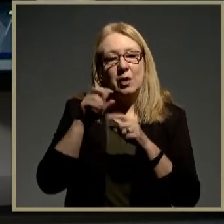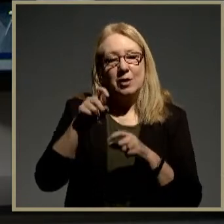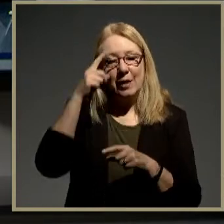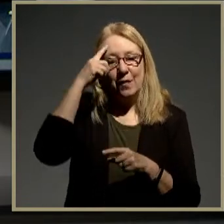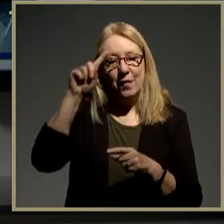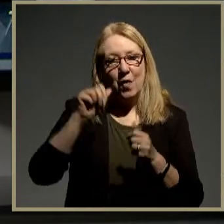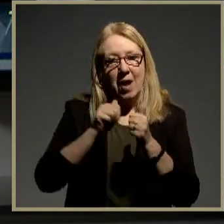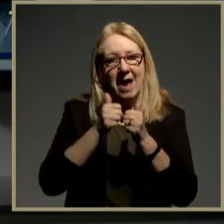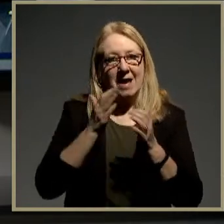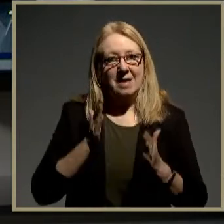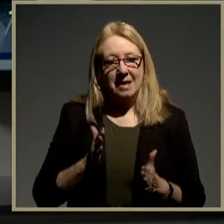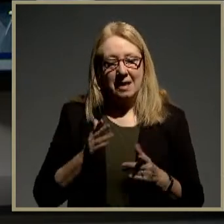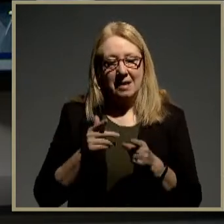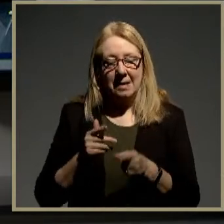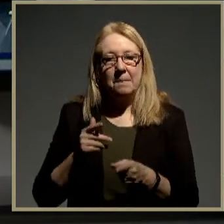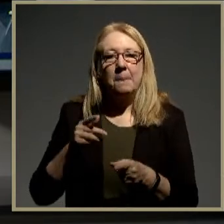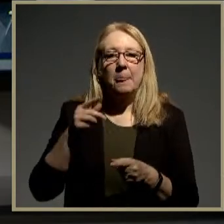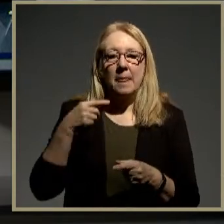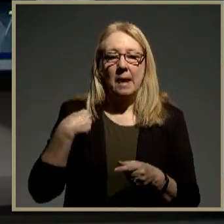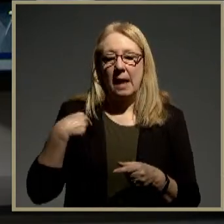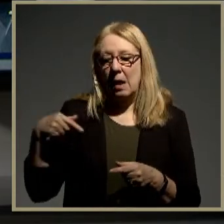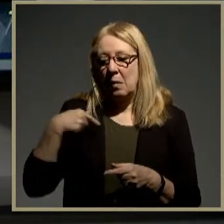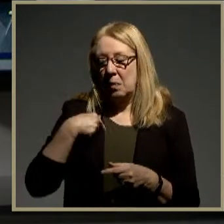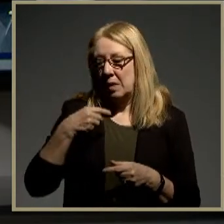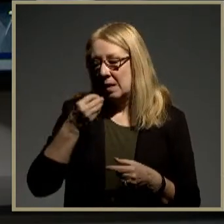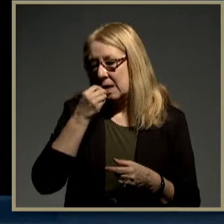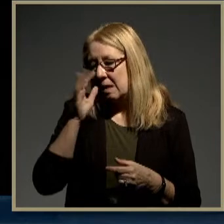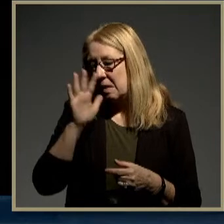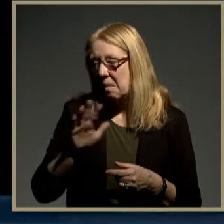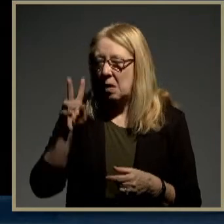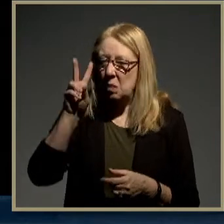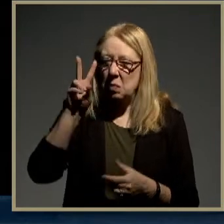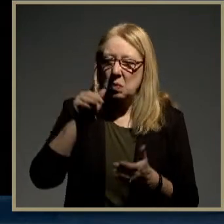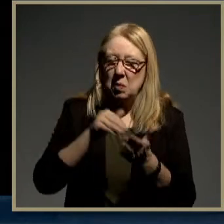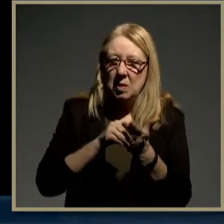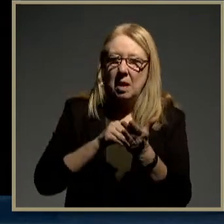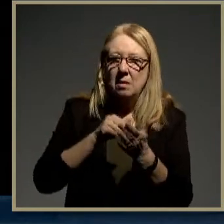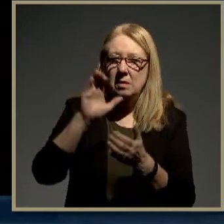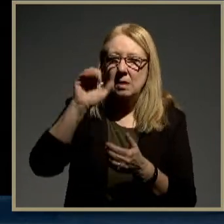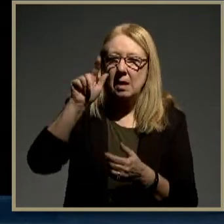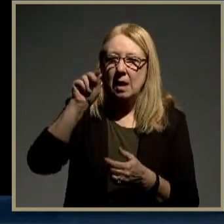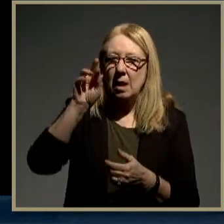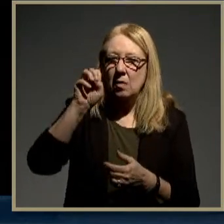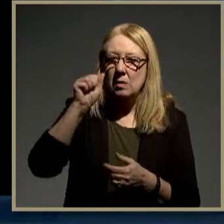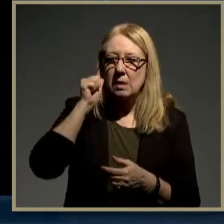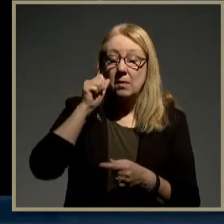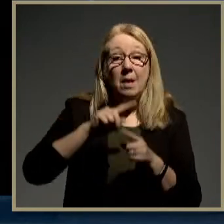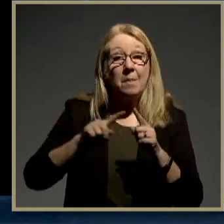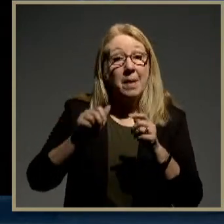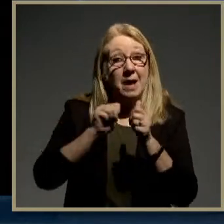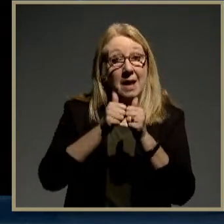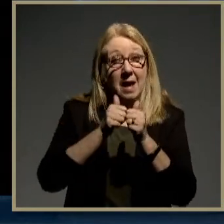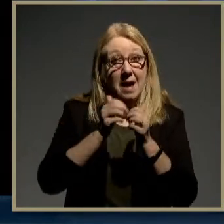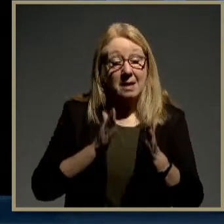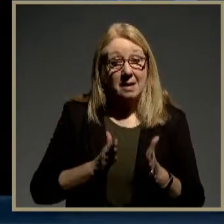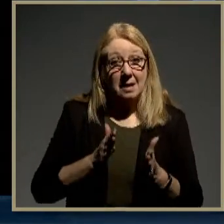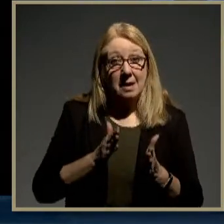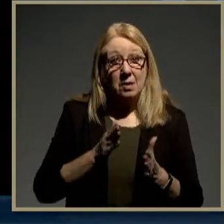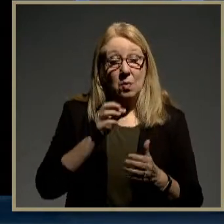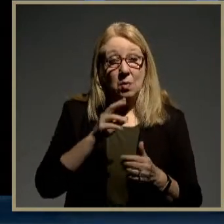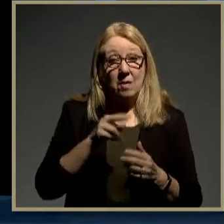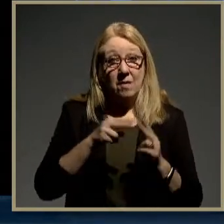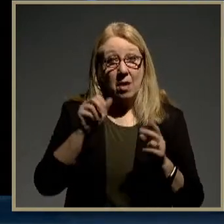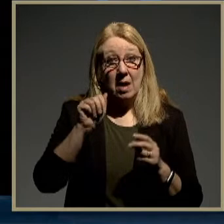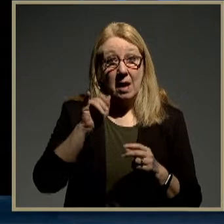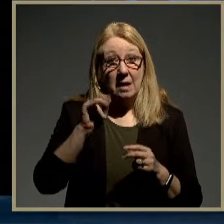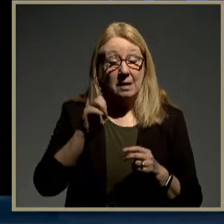athletes. You and I need each day about 2,000 calories. Well, an athlete or a very active individual is going to need 2,